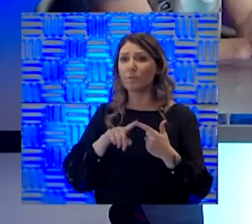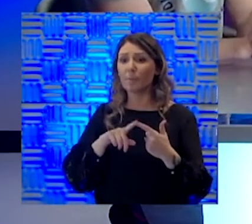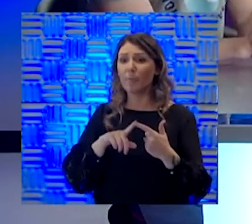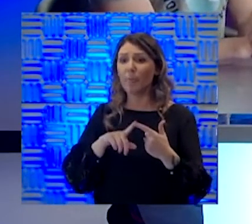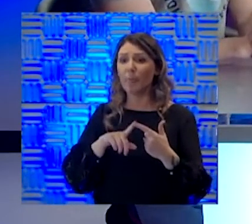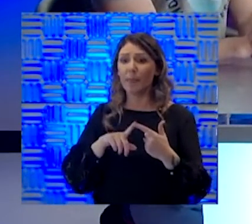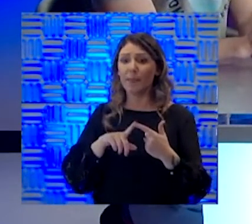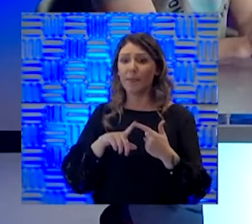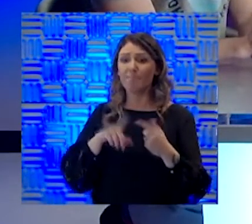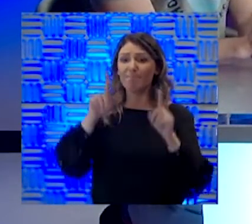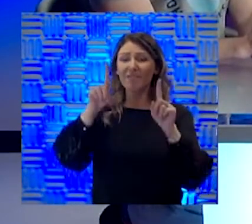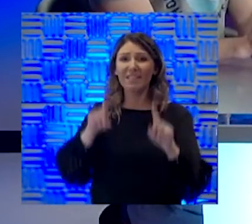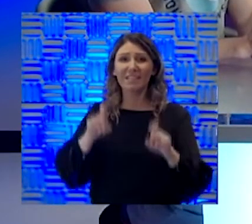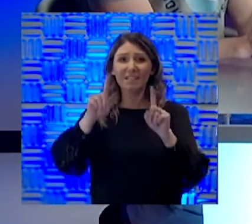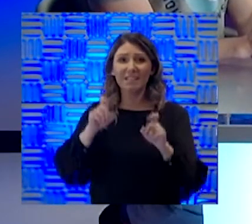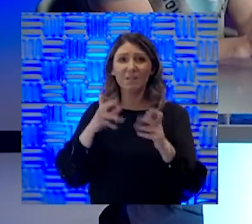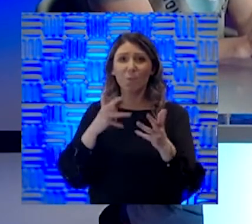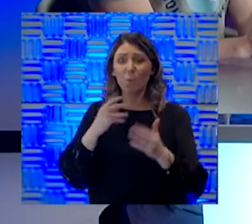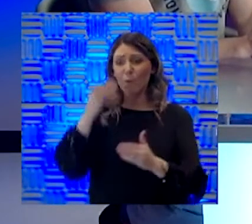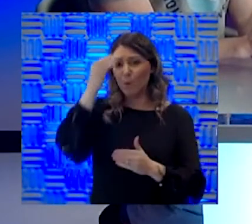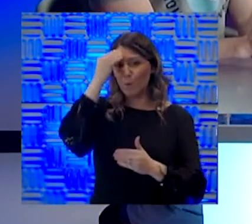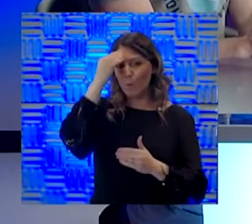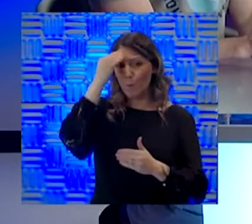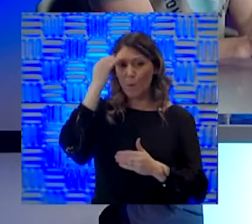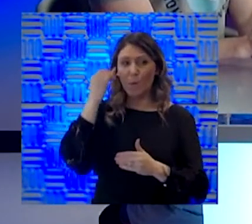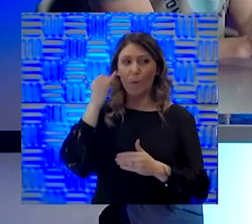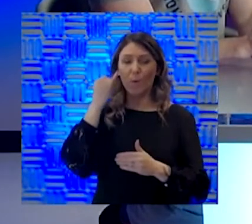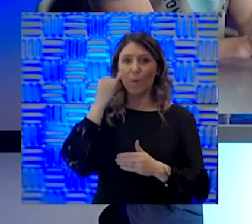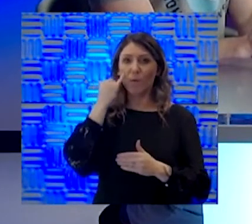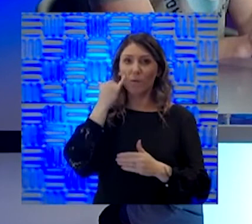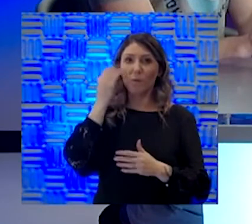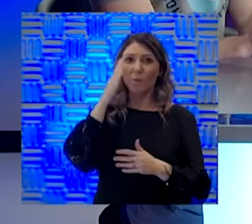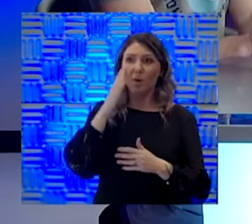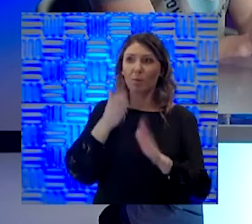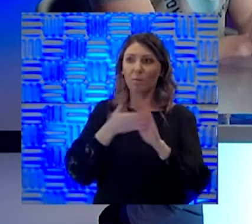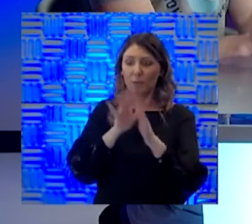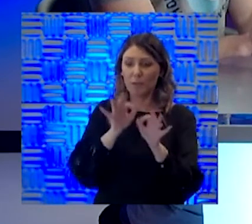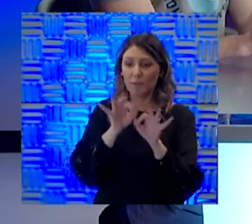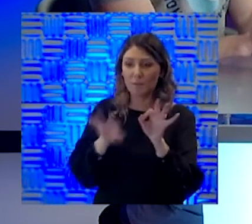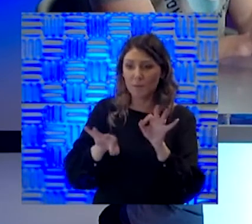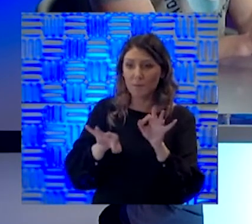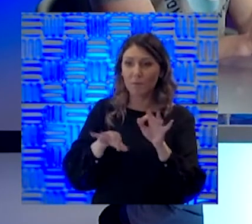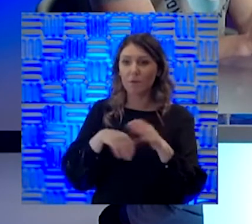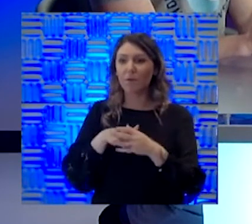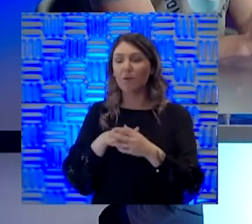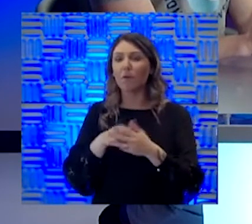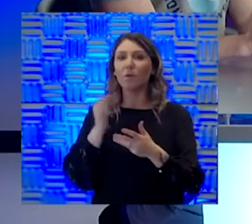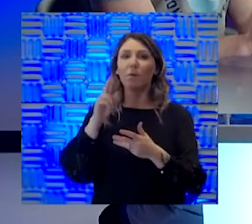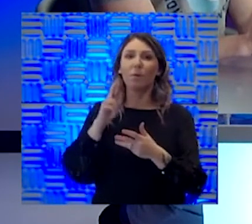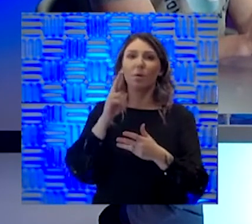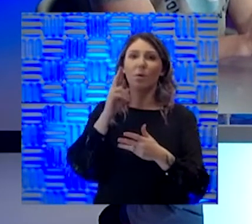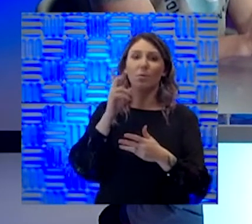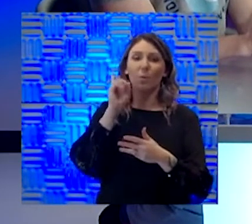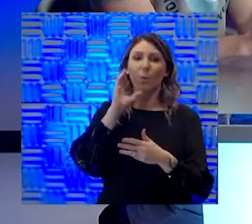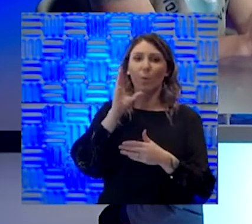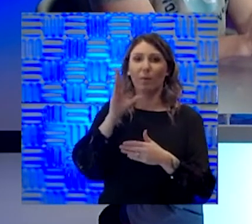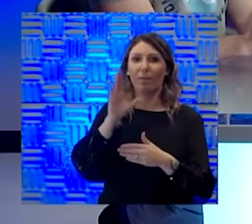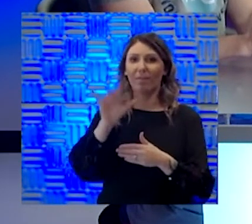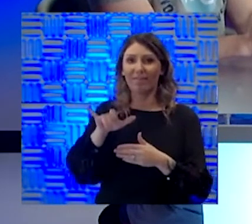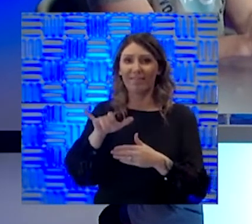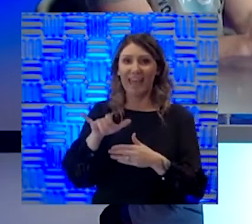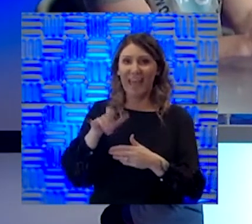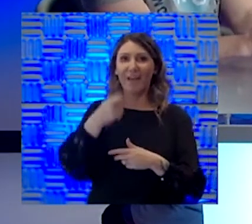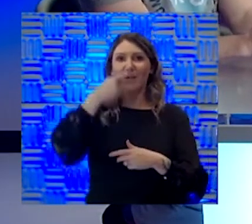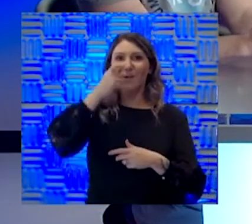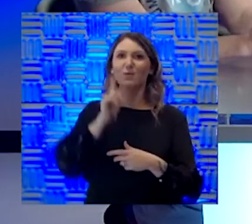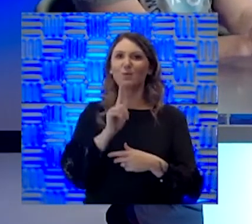or regarding tests, wanting to know if they'd ever become simpler or will the long swabs always be required? I'll take the asthma one. You take the